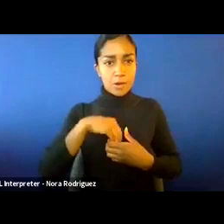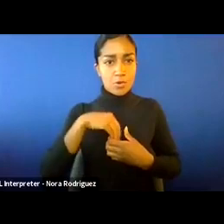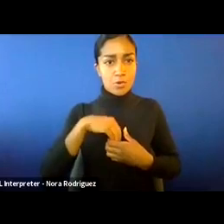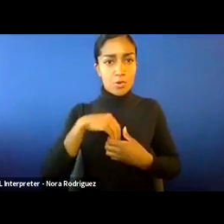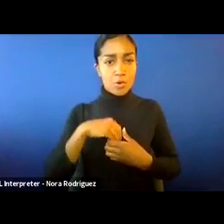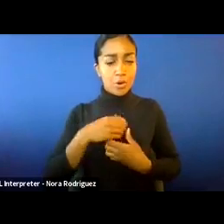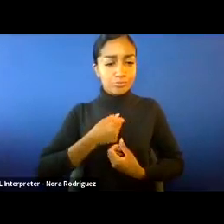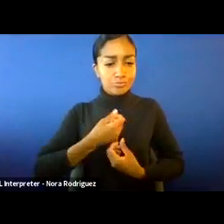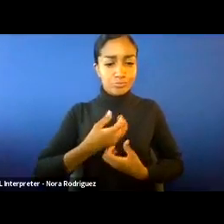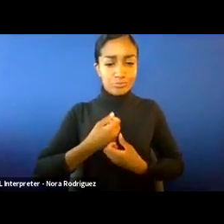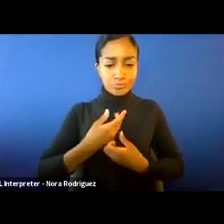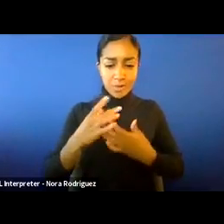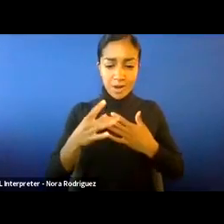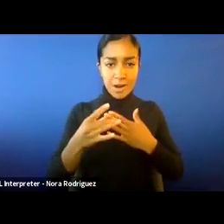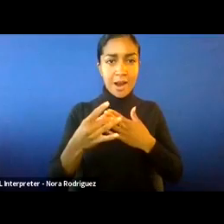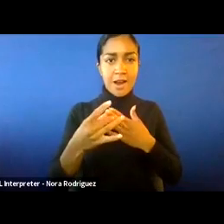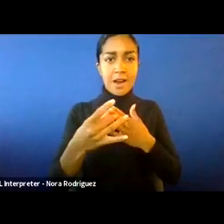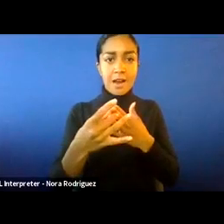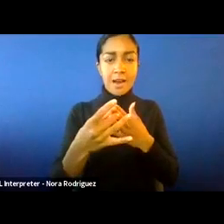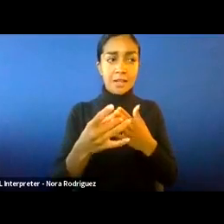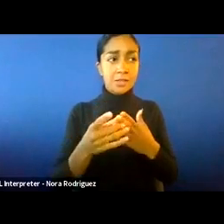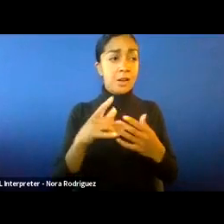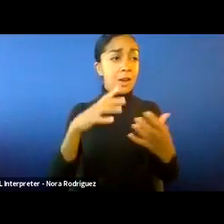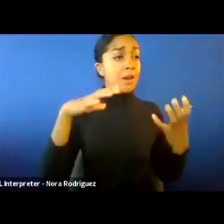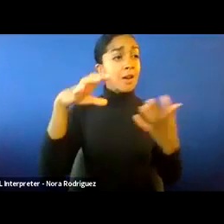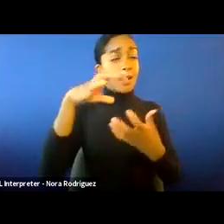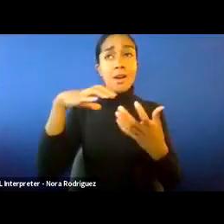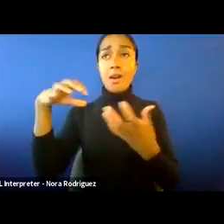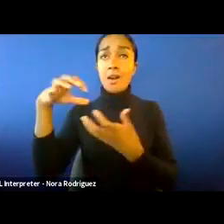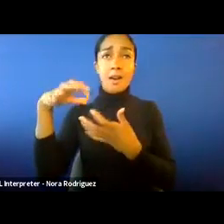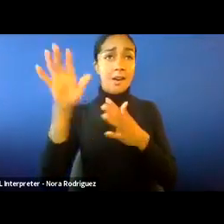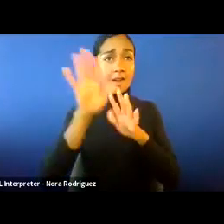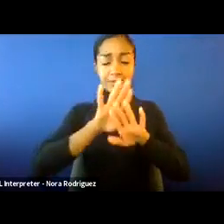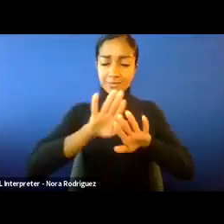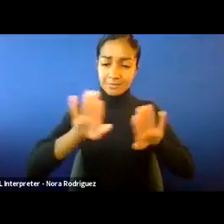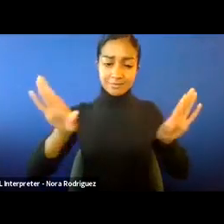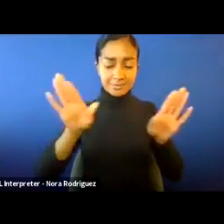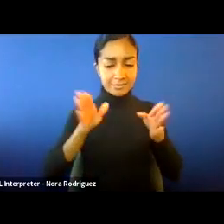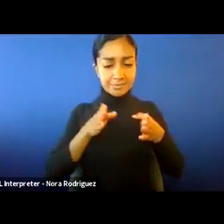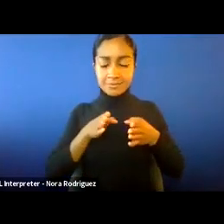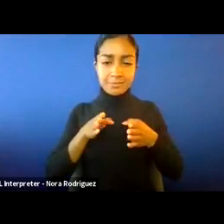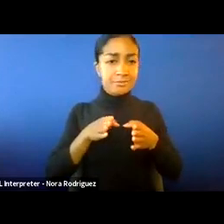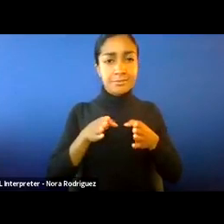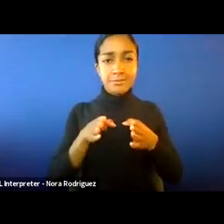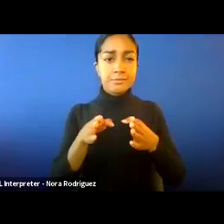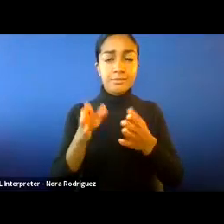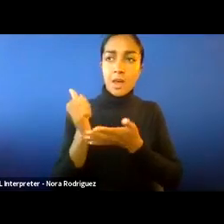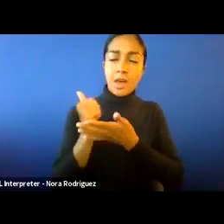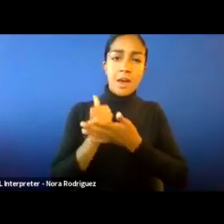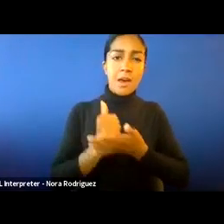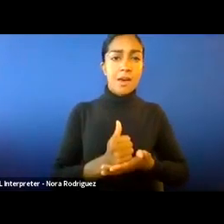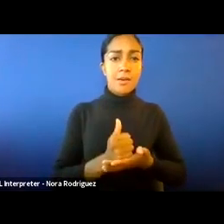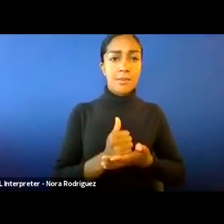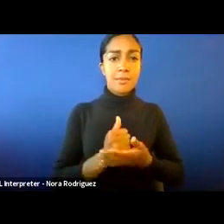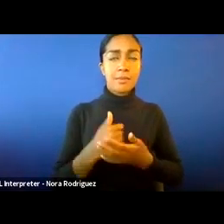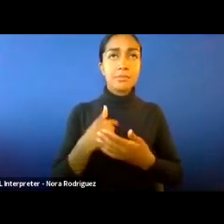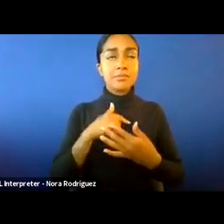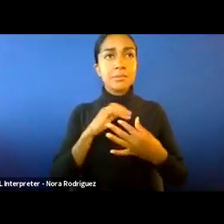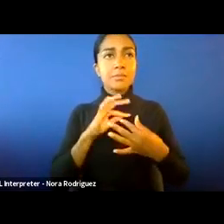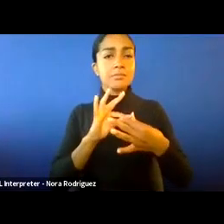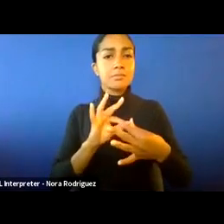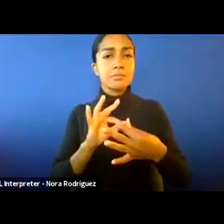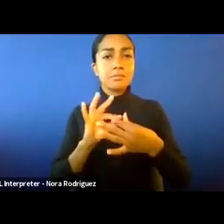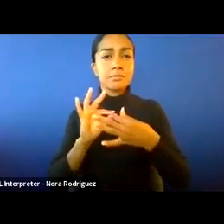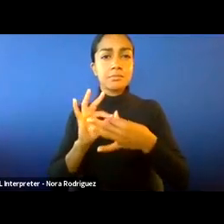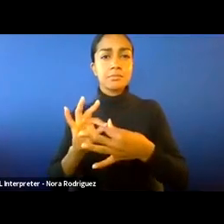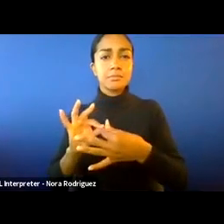of so much noise and confusion and distraction. We ask that you help us to connect to